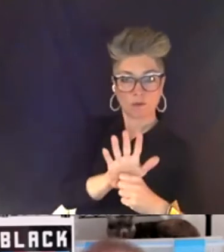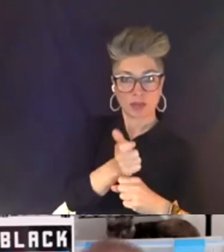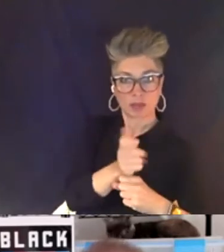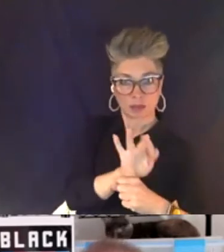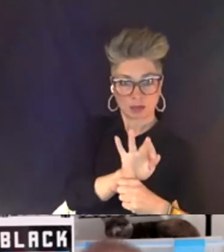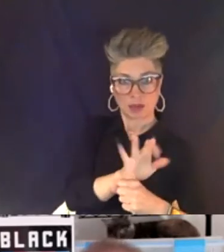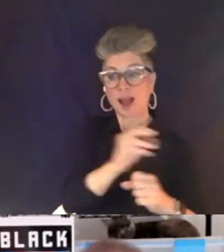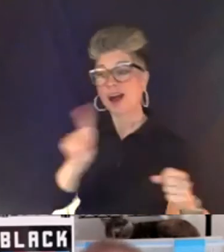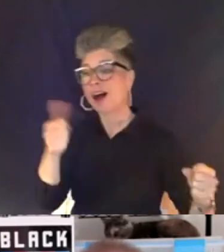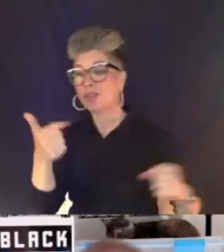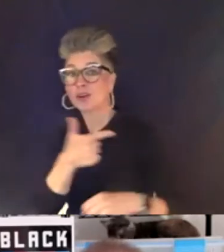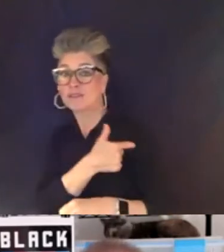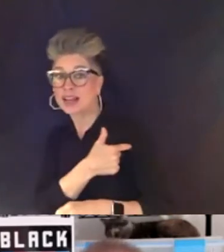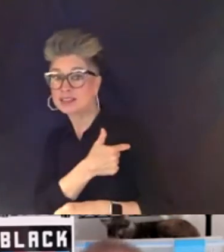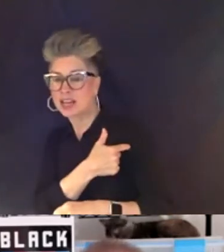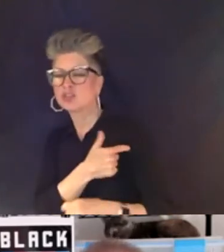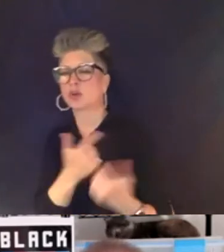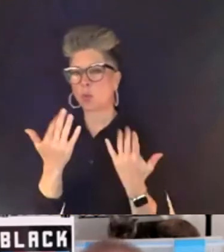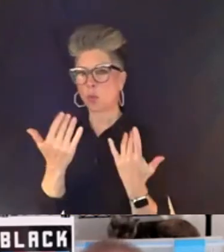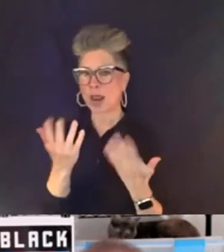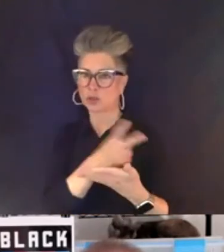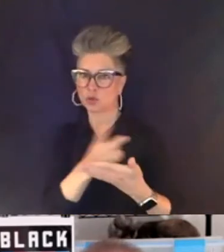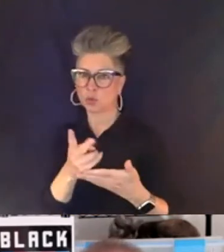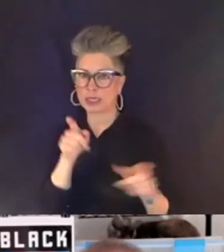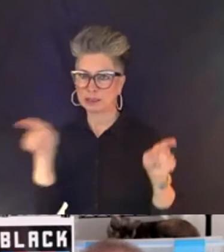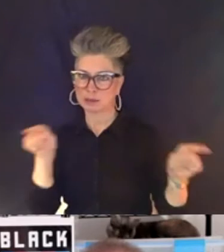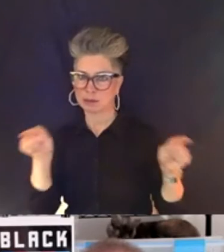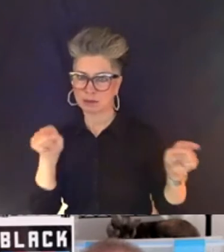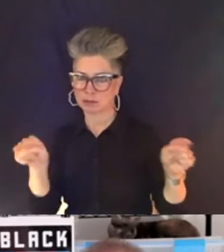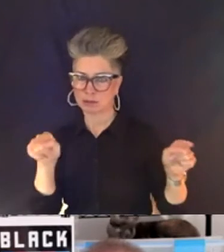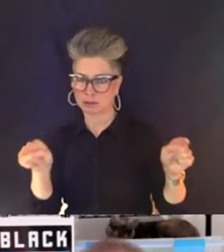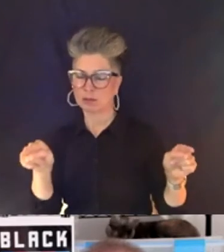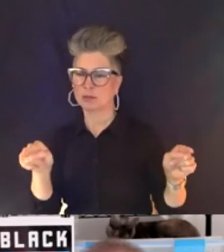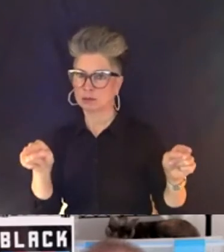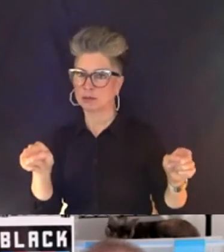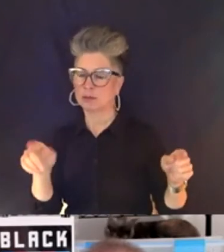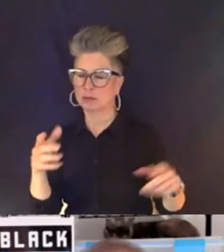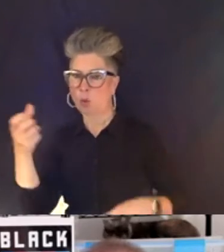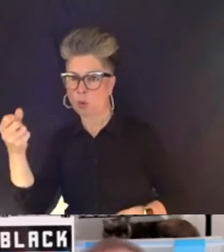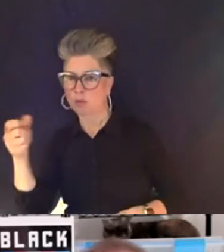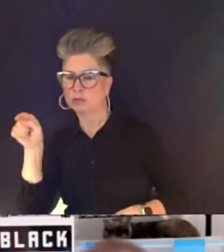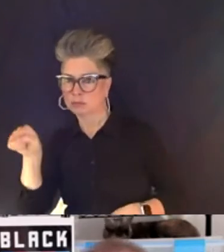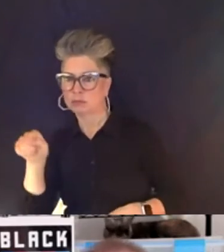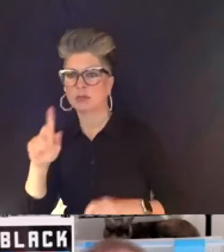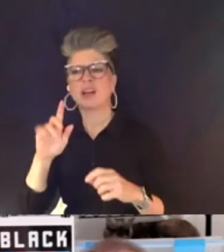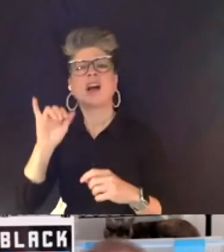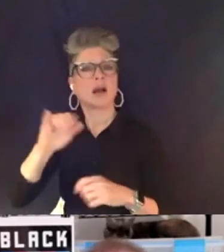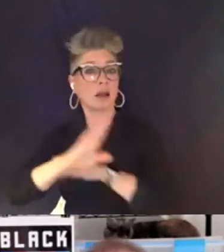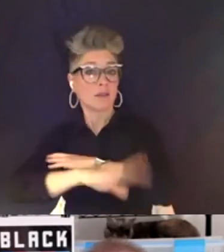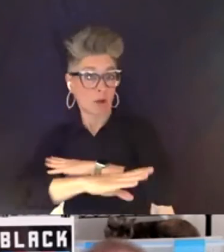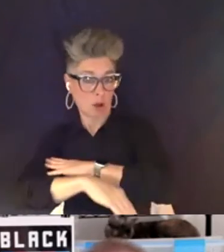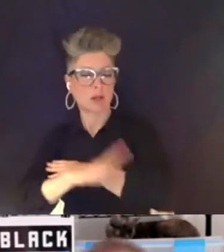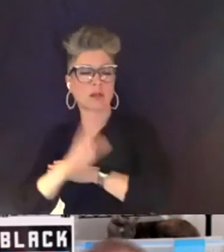vaccination. So and that will certainly be, I think, publicized in the fall if we do need to